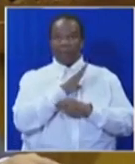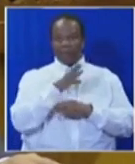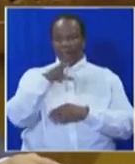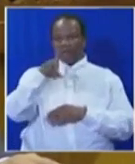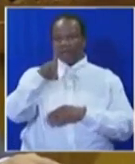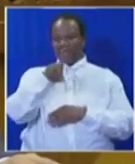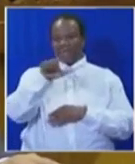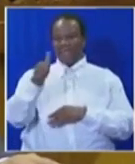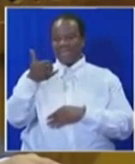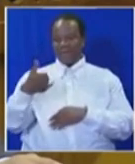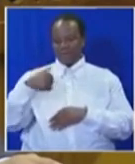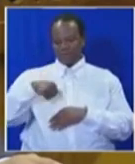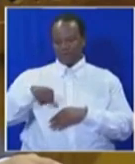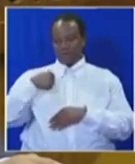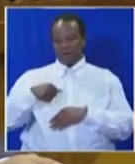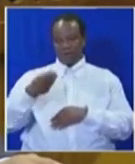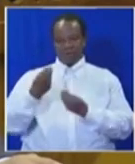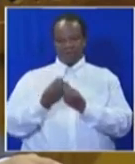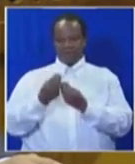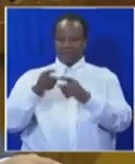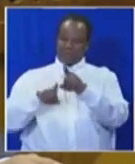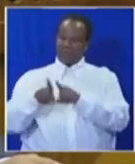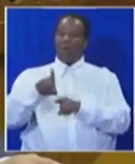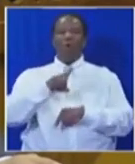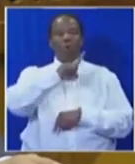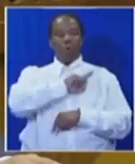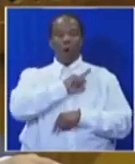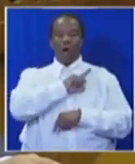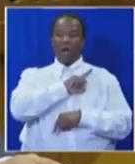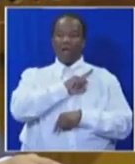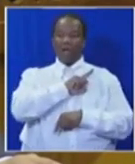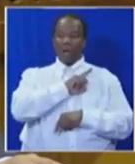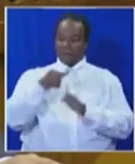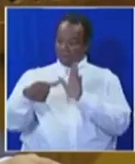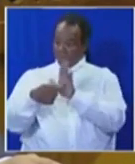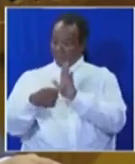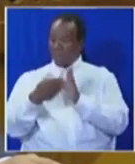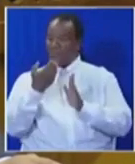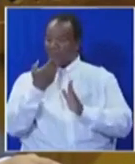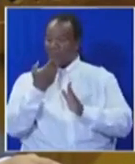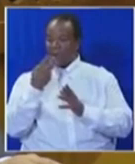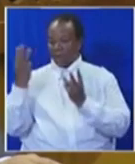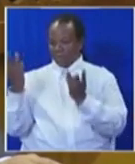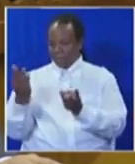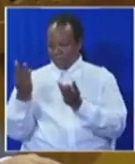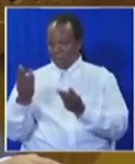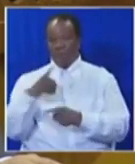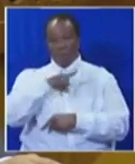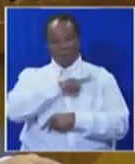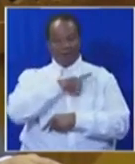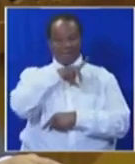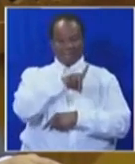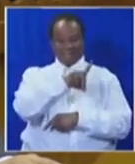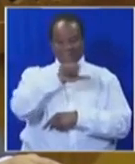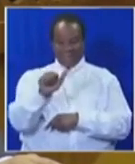in comparison, because we put the needs of South Africans first. It is because the DA invests in